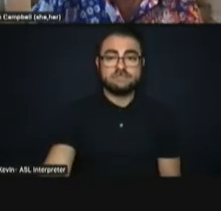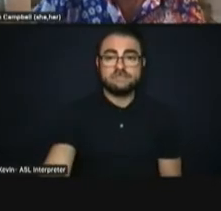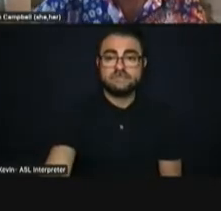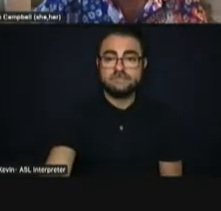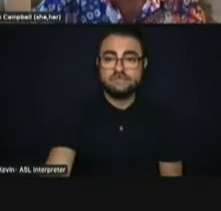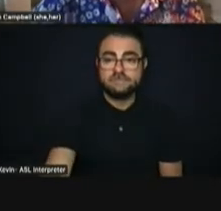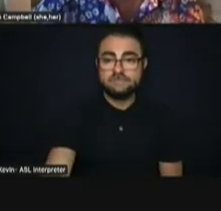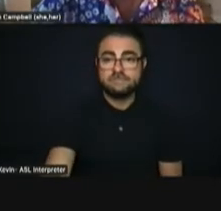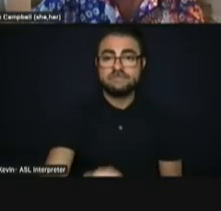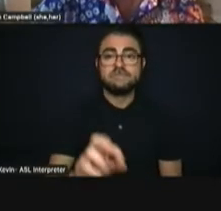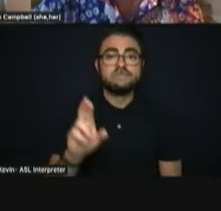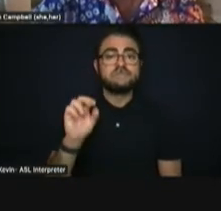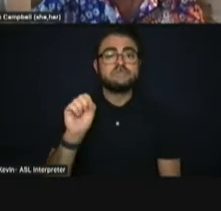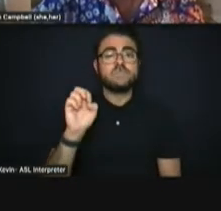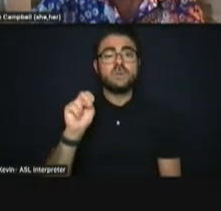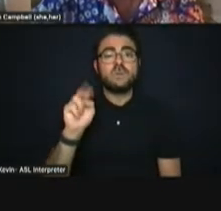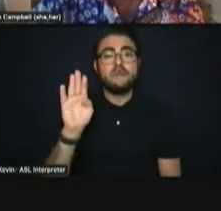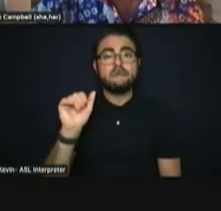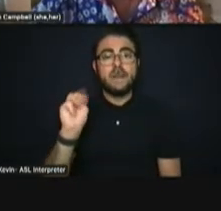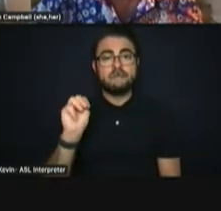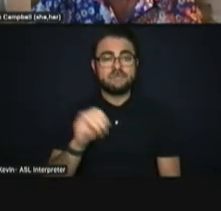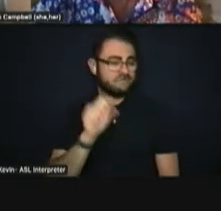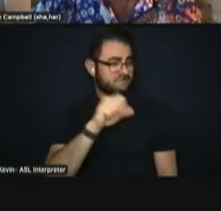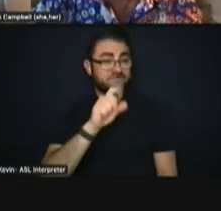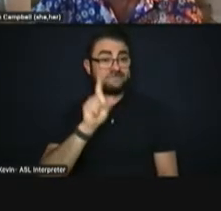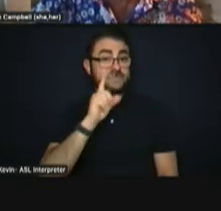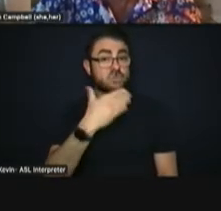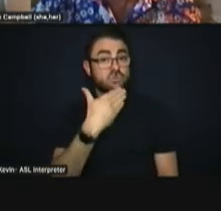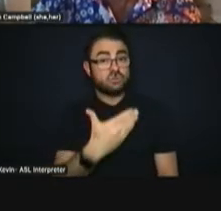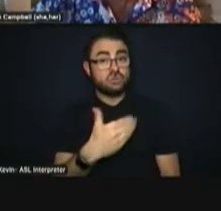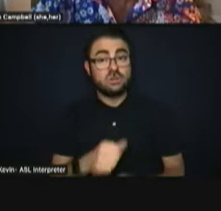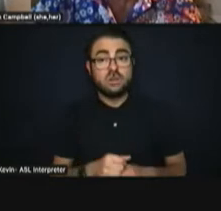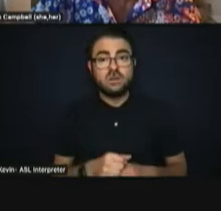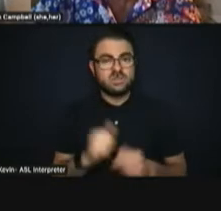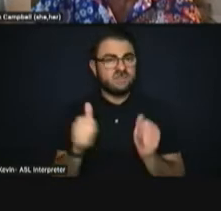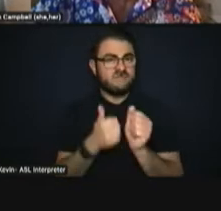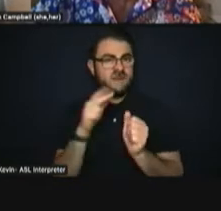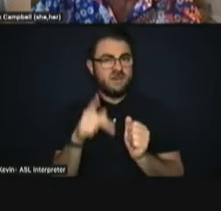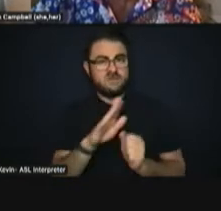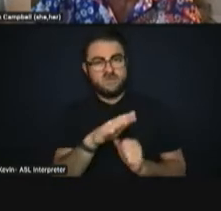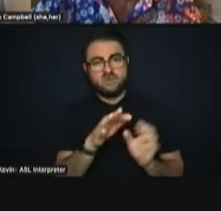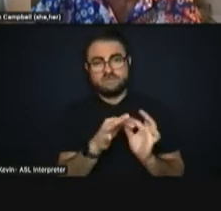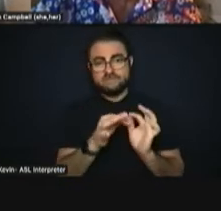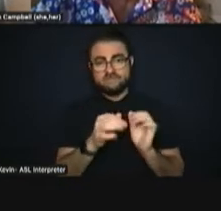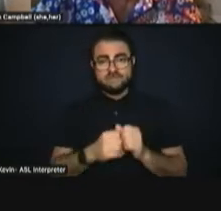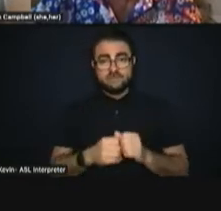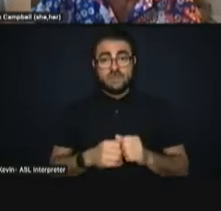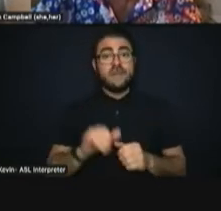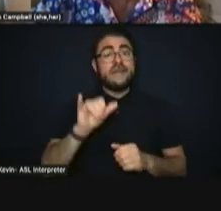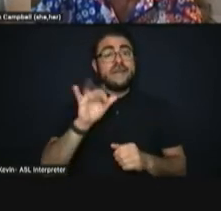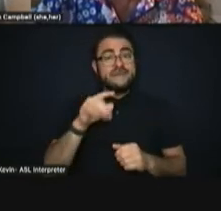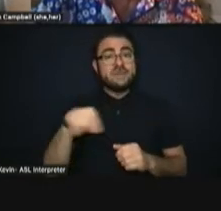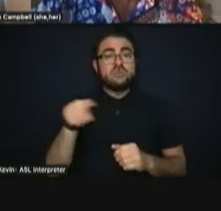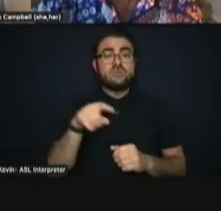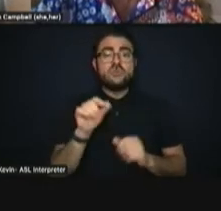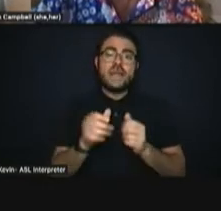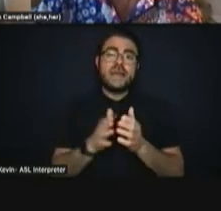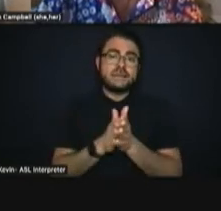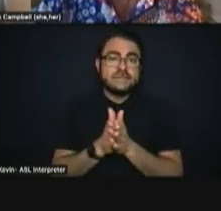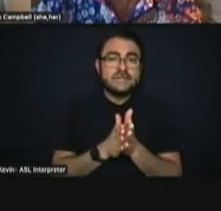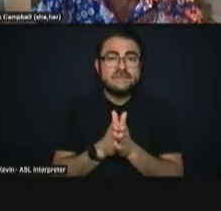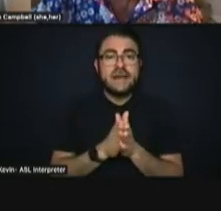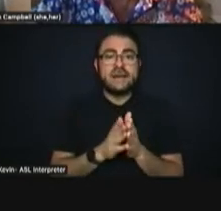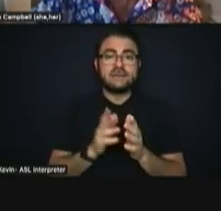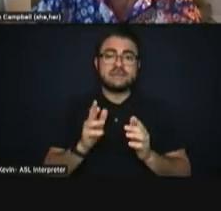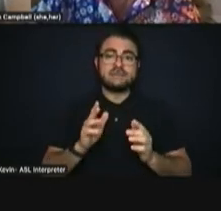Sounds good. Yeah, I just want to say, if you can, following up what you're saying, yes, and if you can incentivize the desired